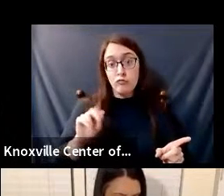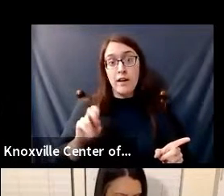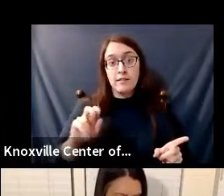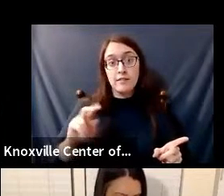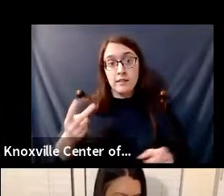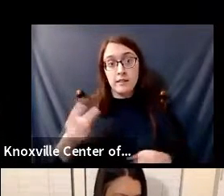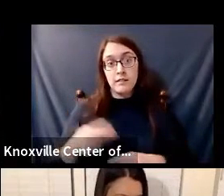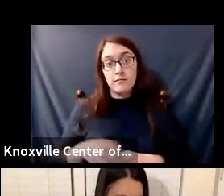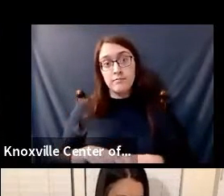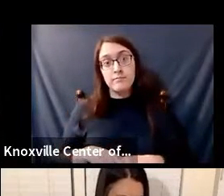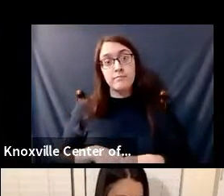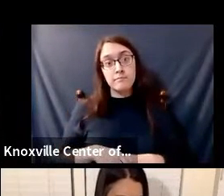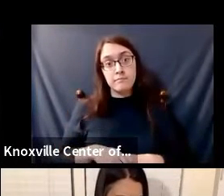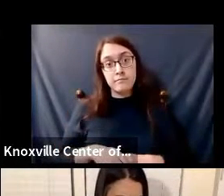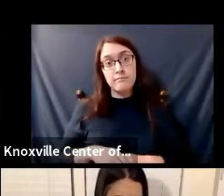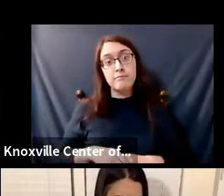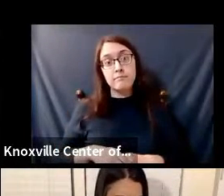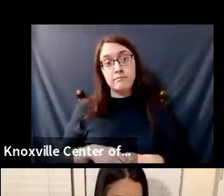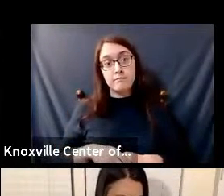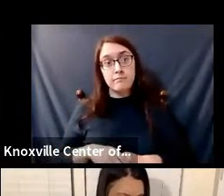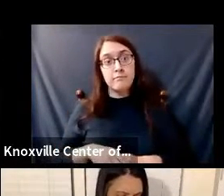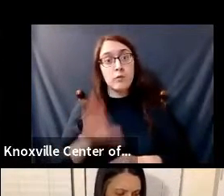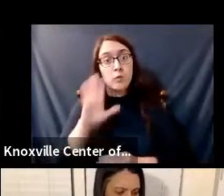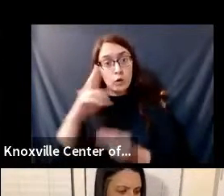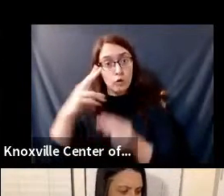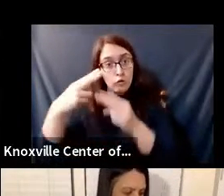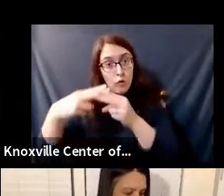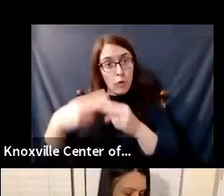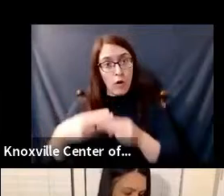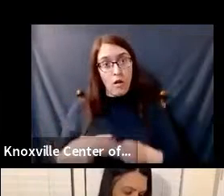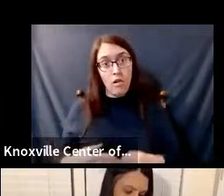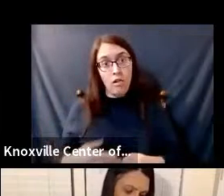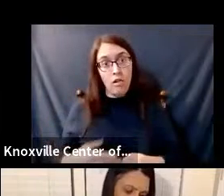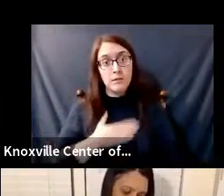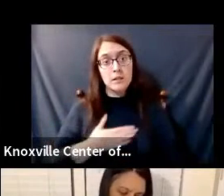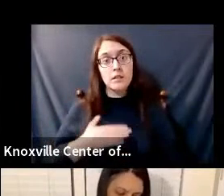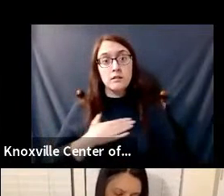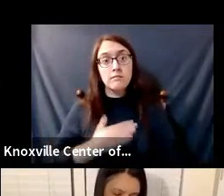great. Narda, could you do a roll call?